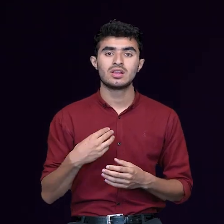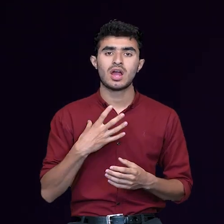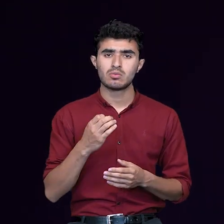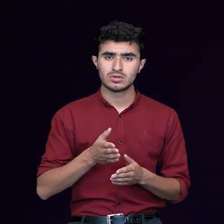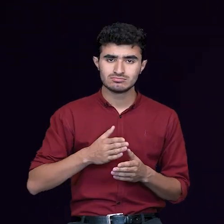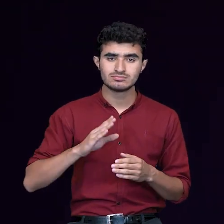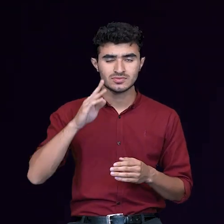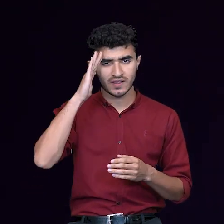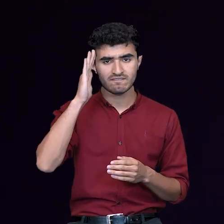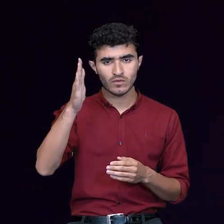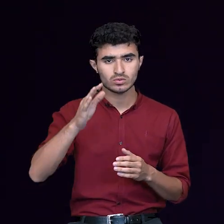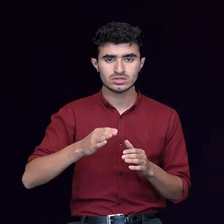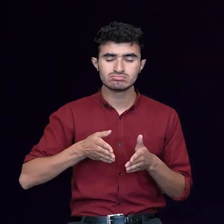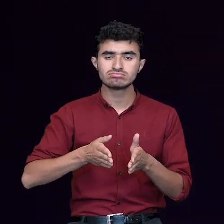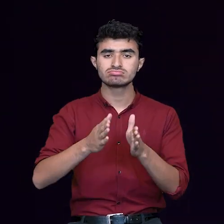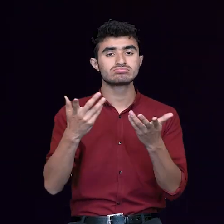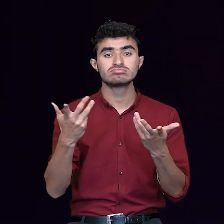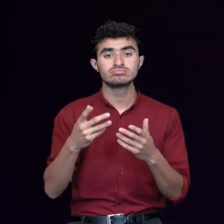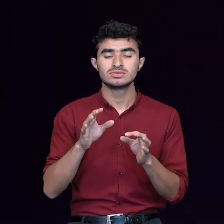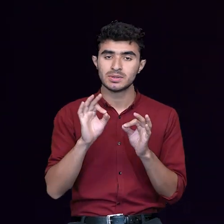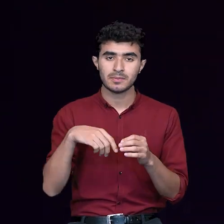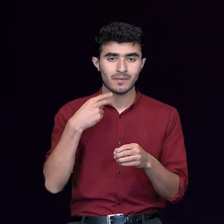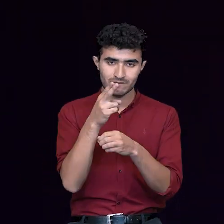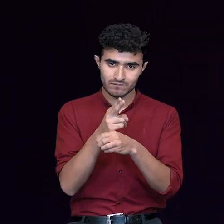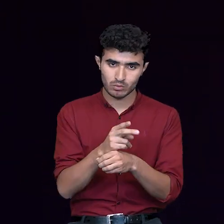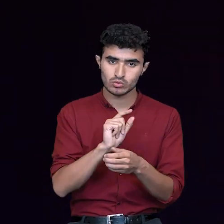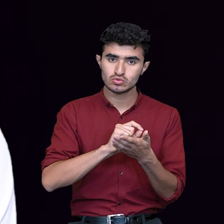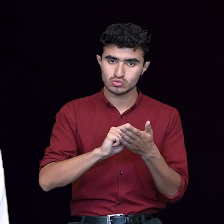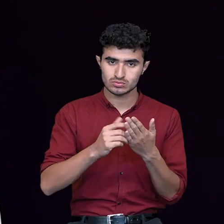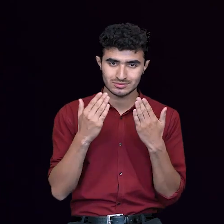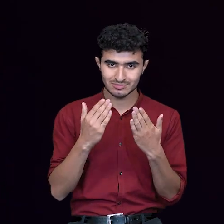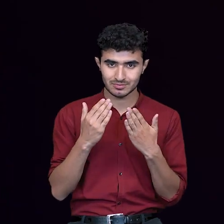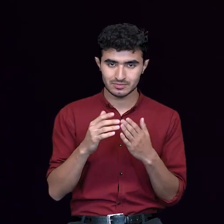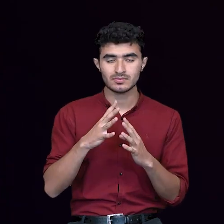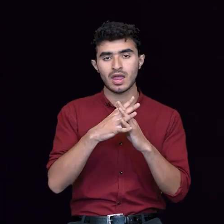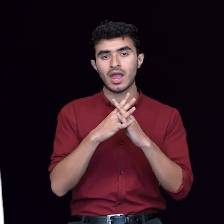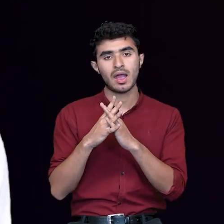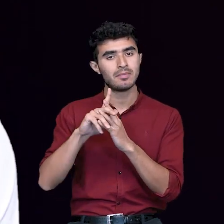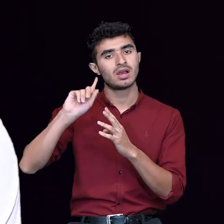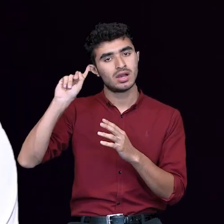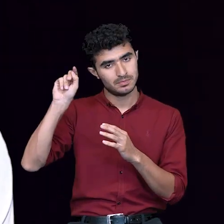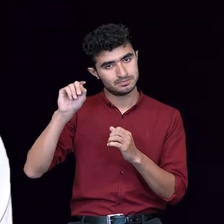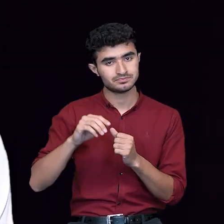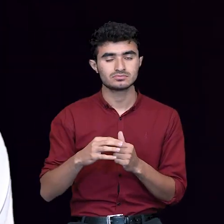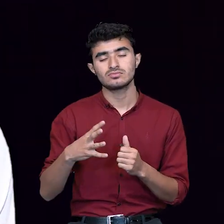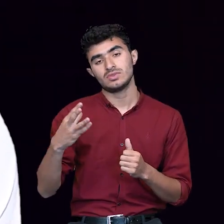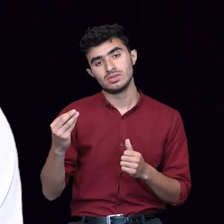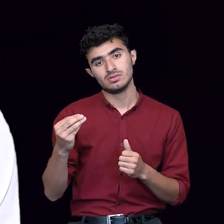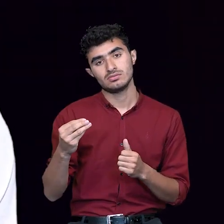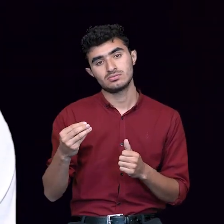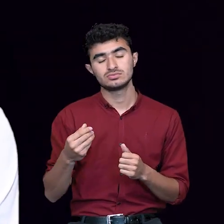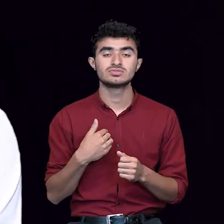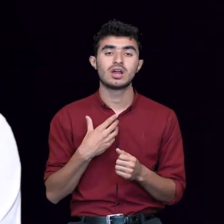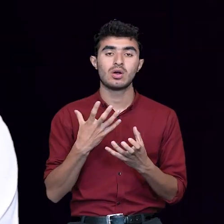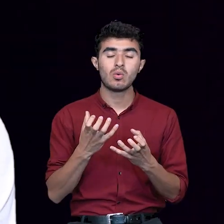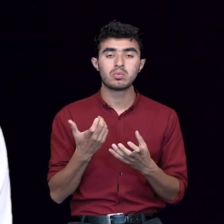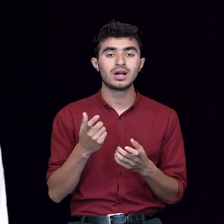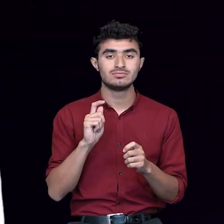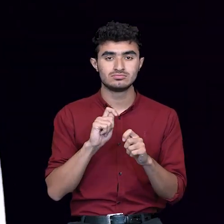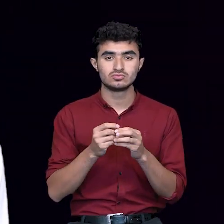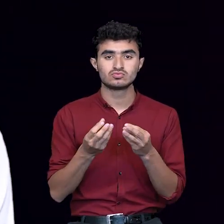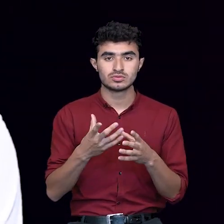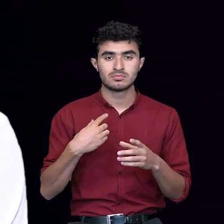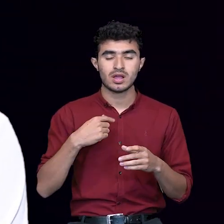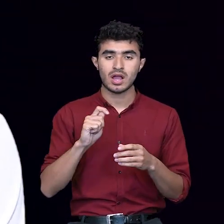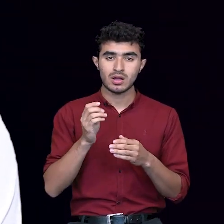behind them and could control my smile and my giddiness. And how I want to pursue it in the future is, obviously I'll be going to film